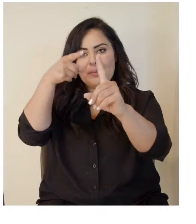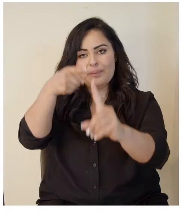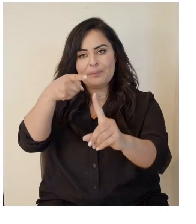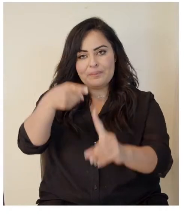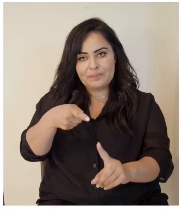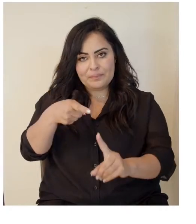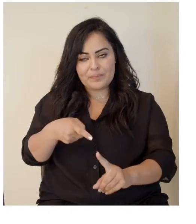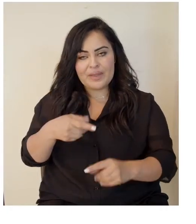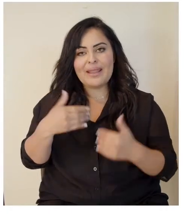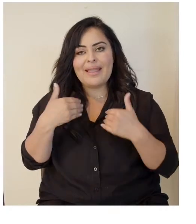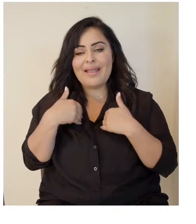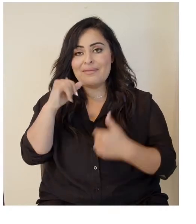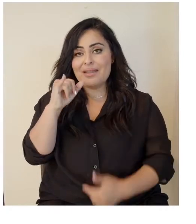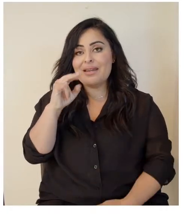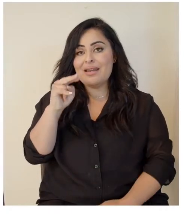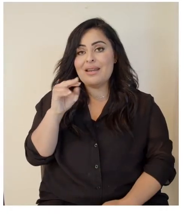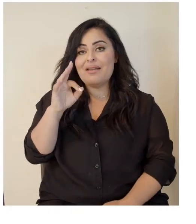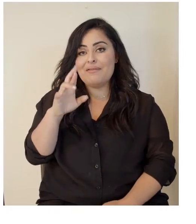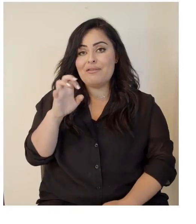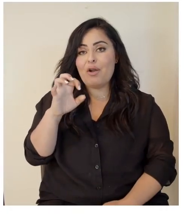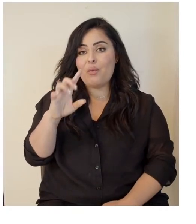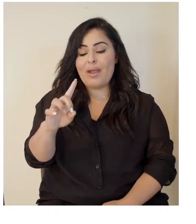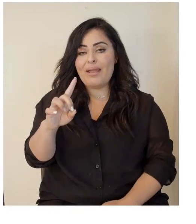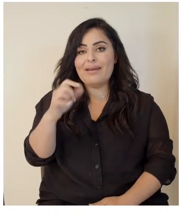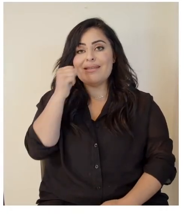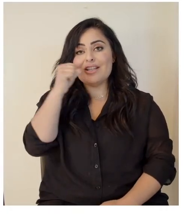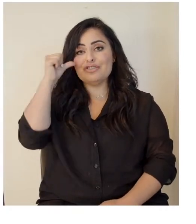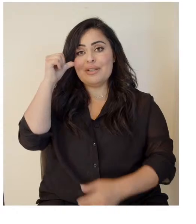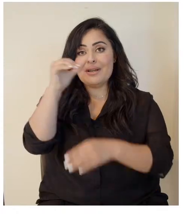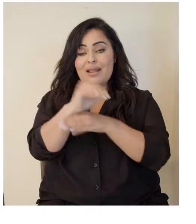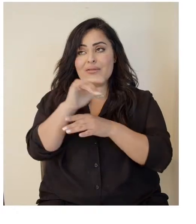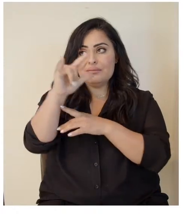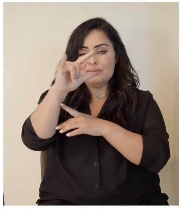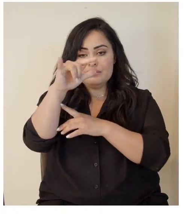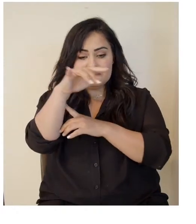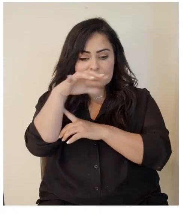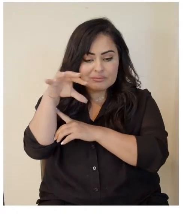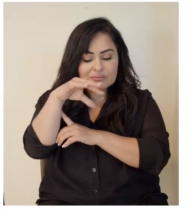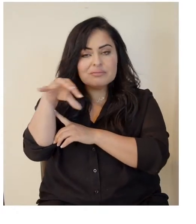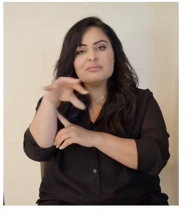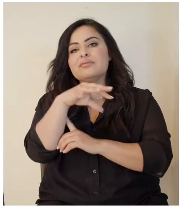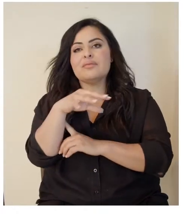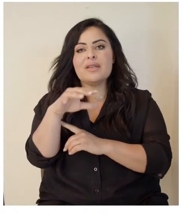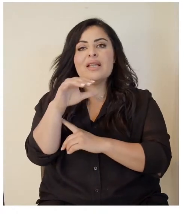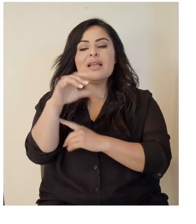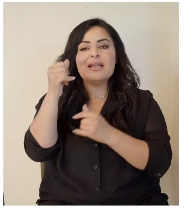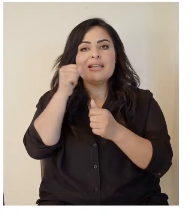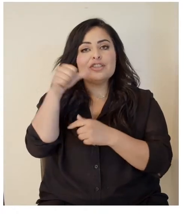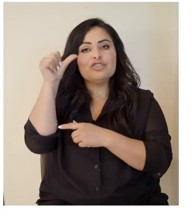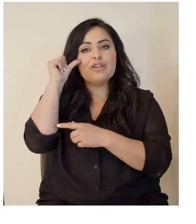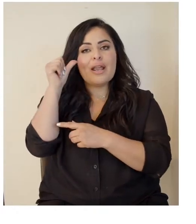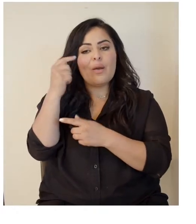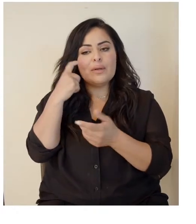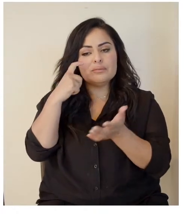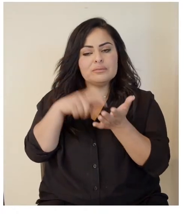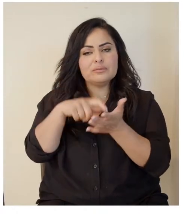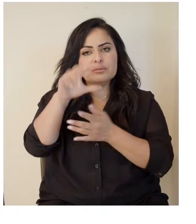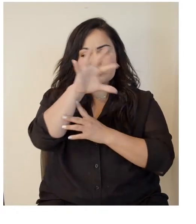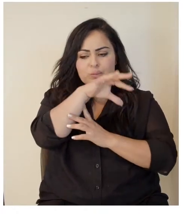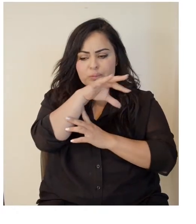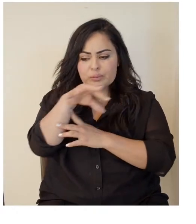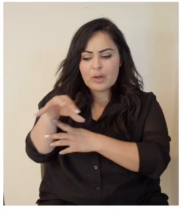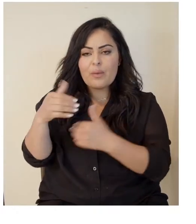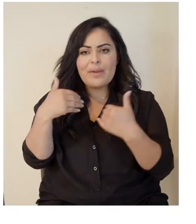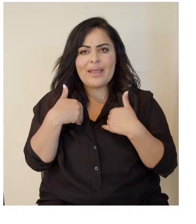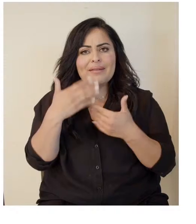got an infrared last night. The aircraft was up, so that's a good thing. What the infrared showed us overnight was we had